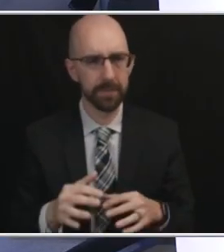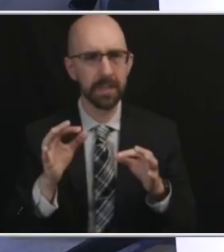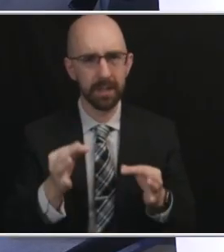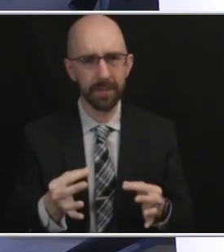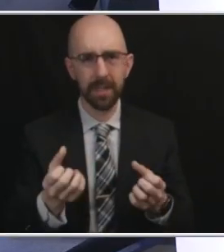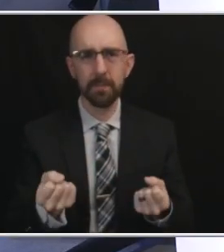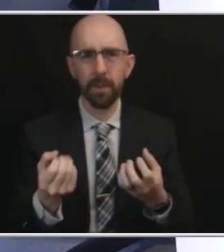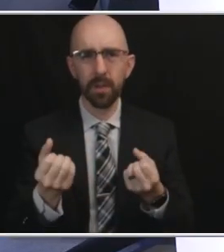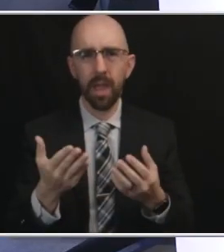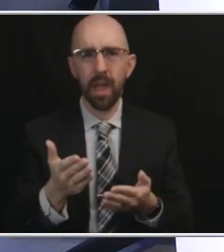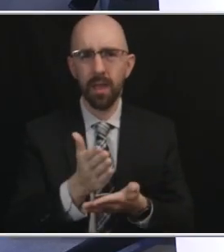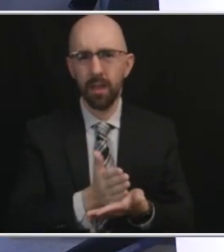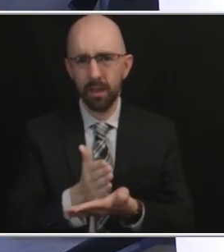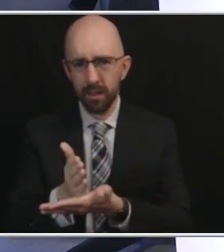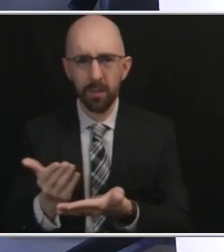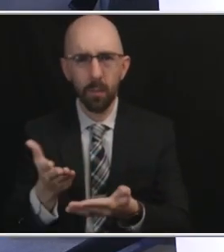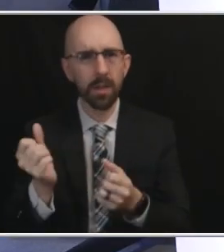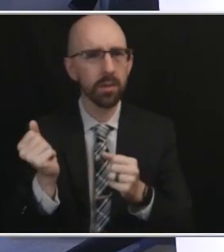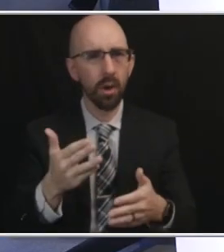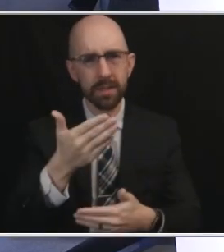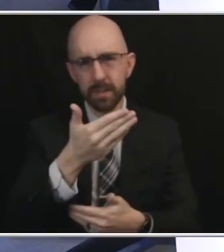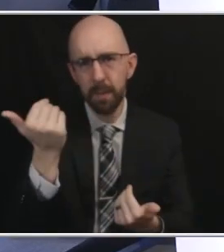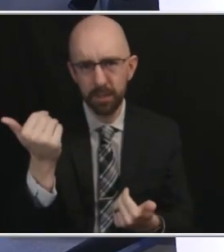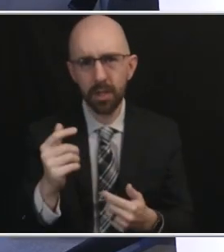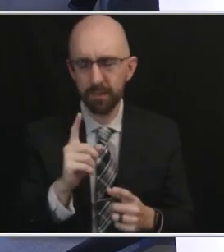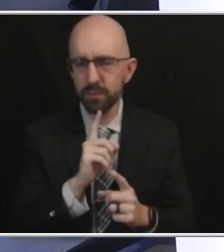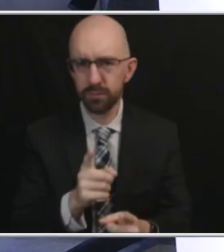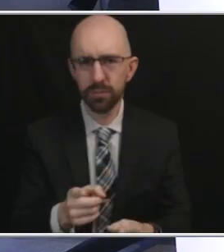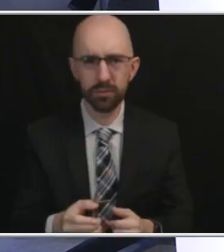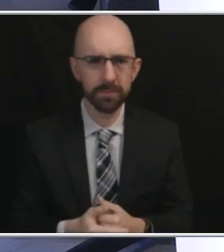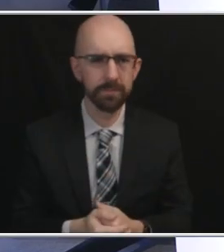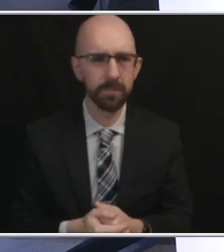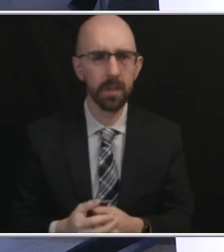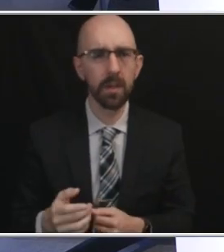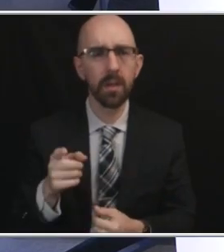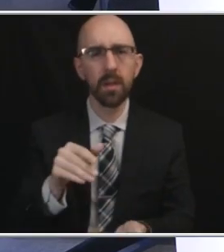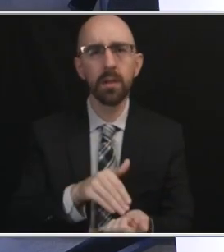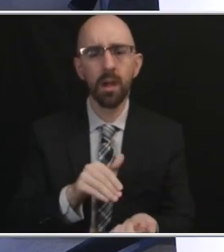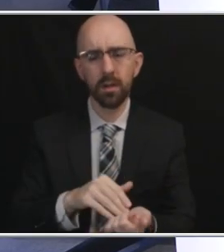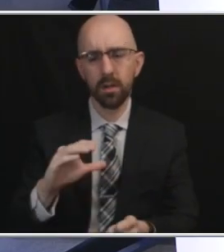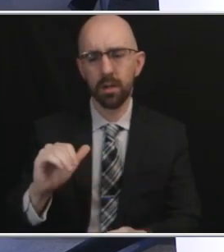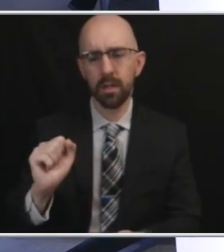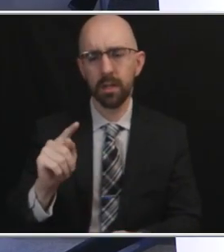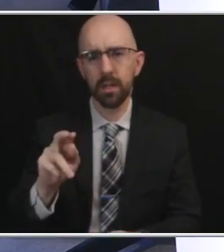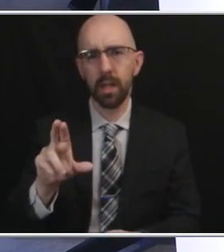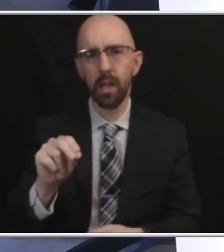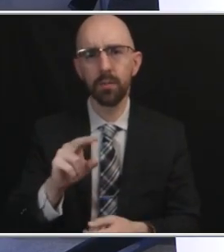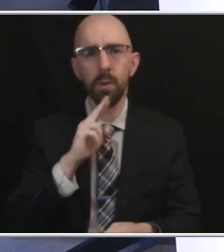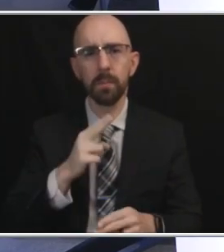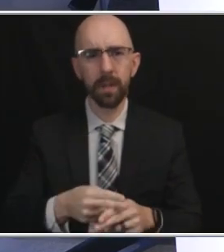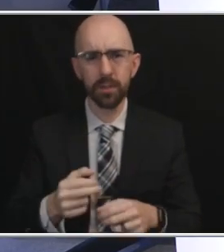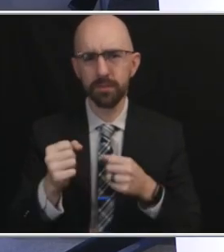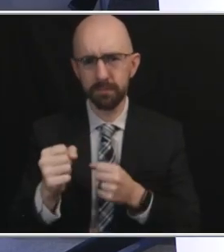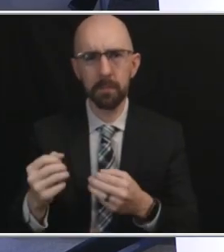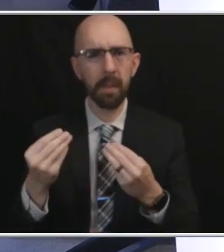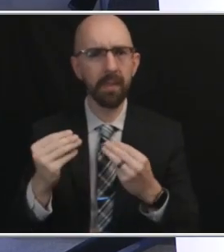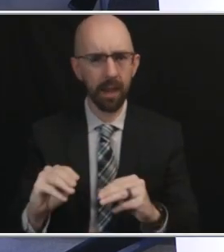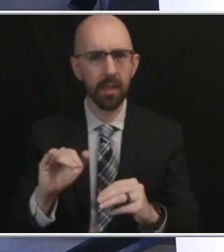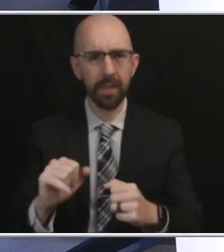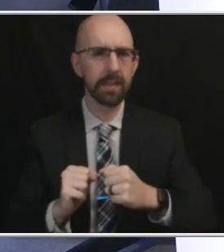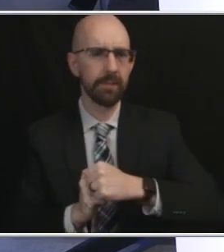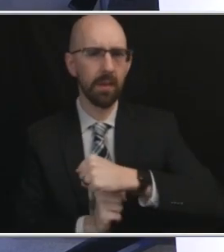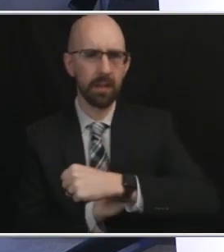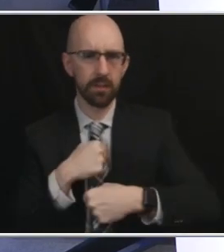causing dementia, of course. 100%. It's just one thing. Dr. Castro mentioned this study had solid methodology, which is really the foundation to make sure